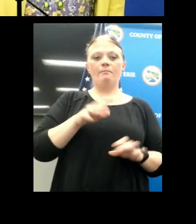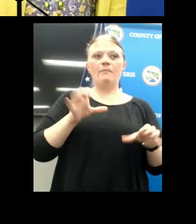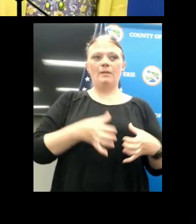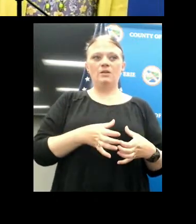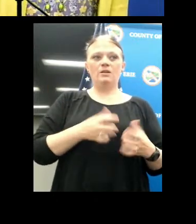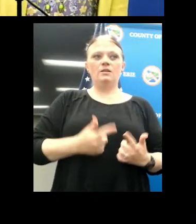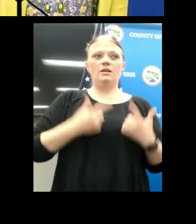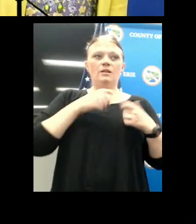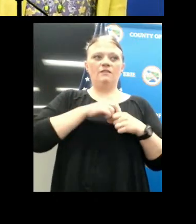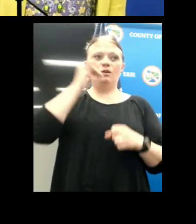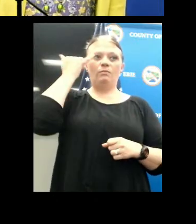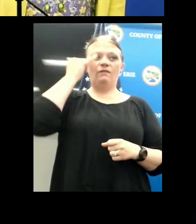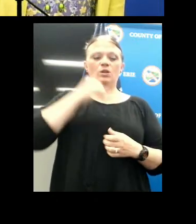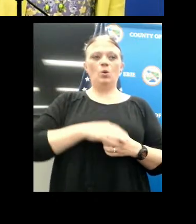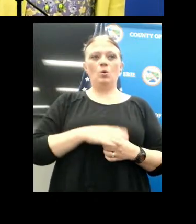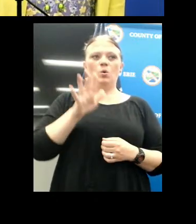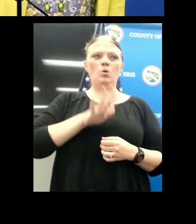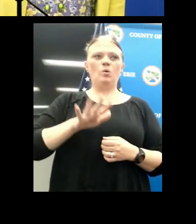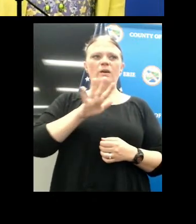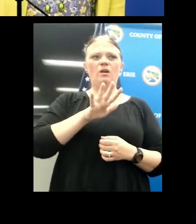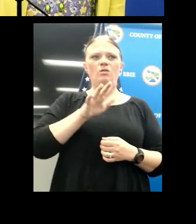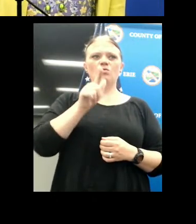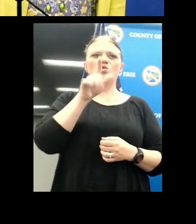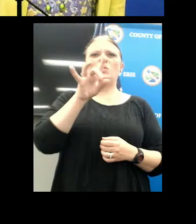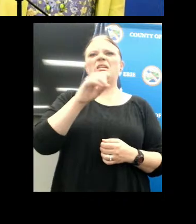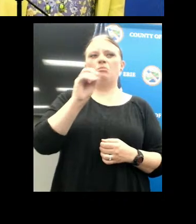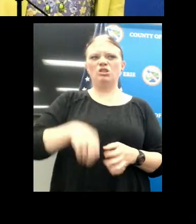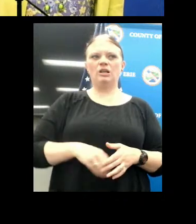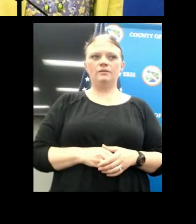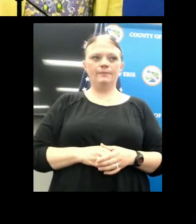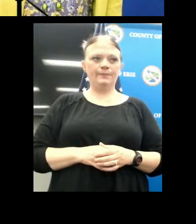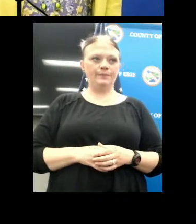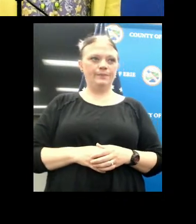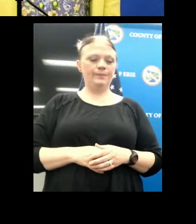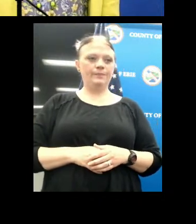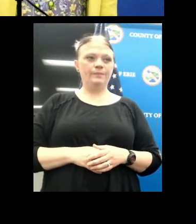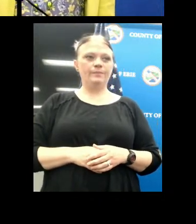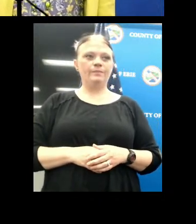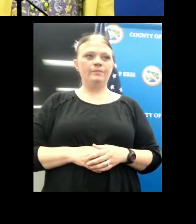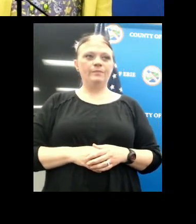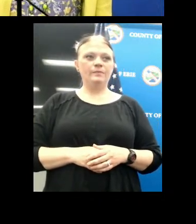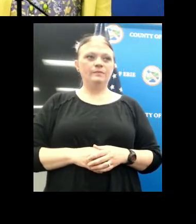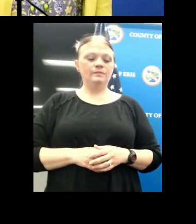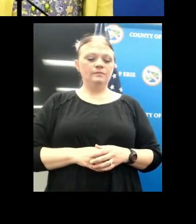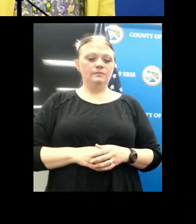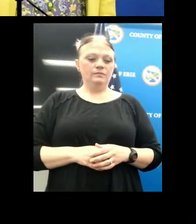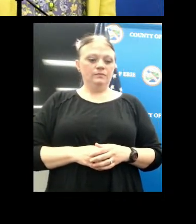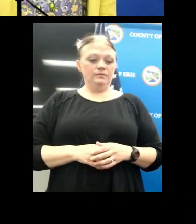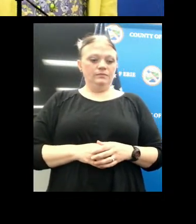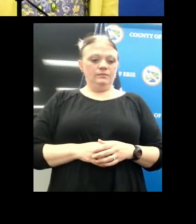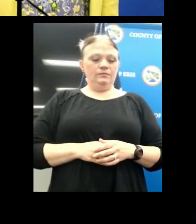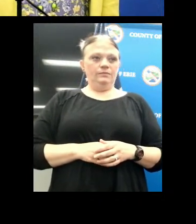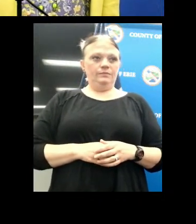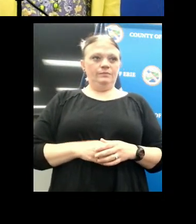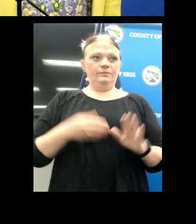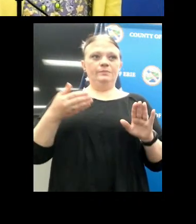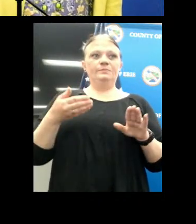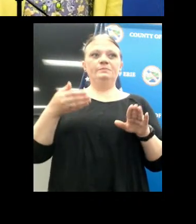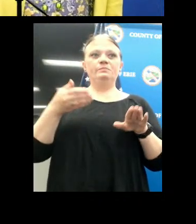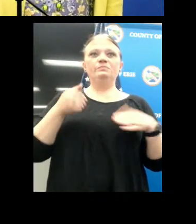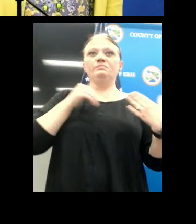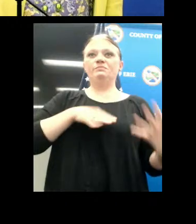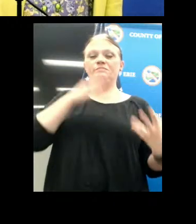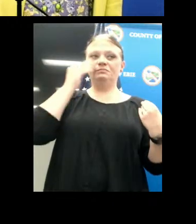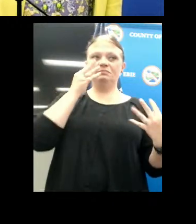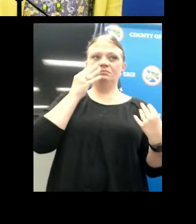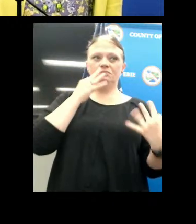population that live in Buffalo, about 28%. So this is looking at our COVID-19 mortality data